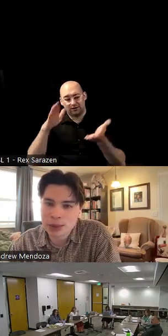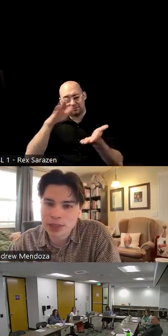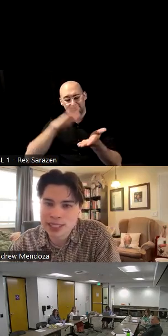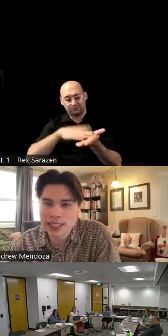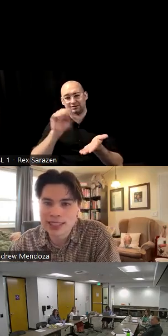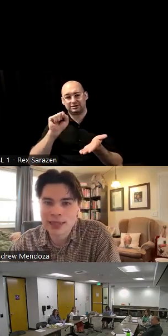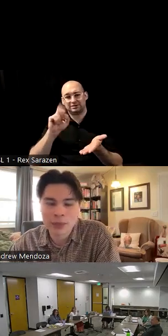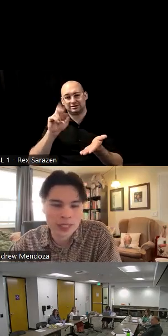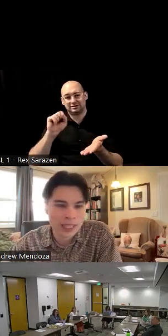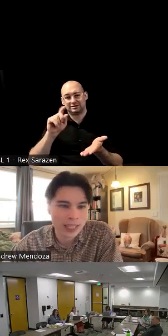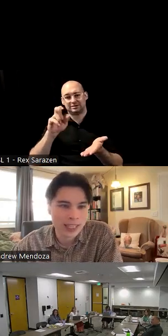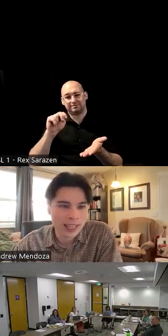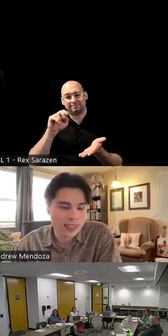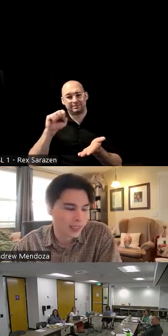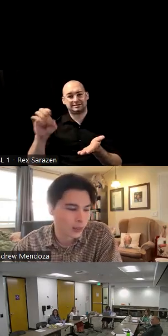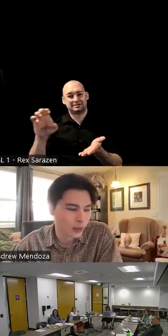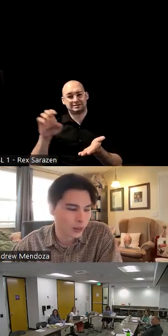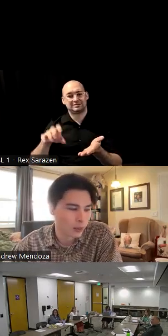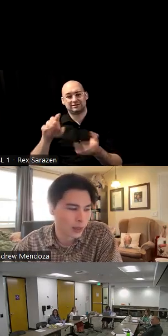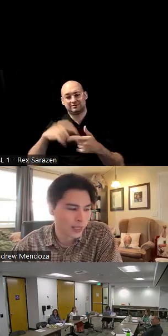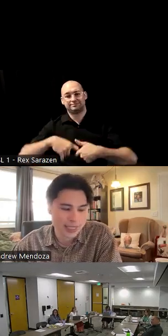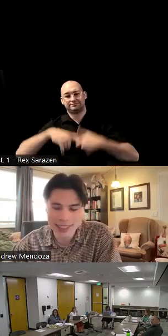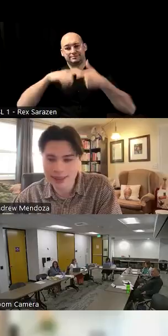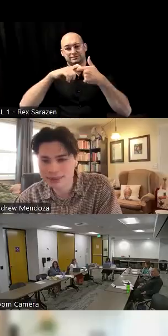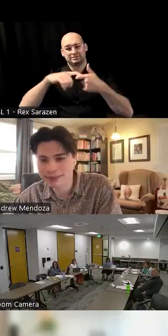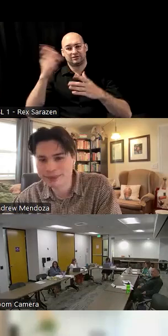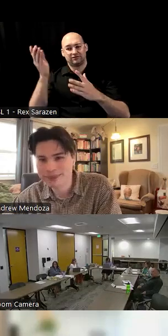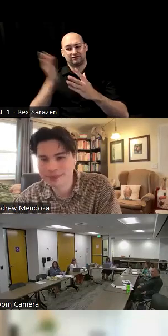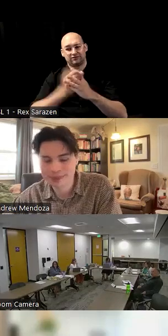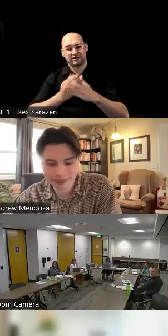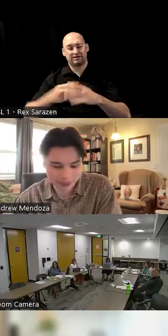Assembly Appropriations. And that does conclude my presentation.